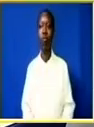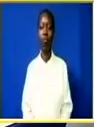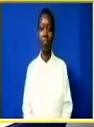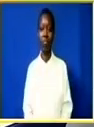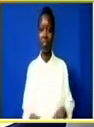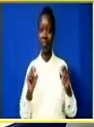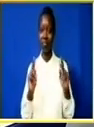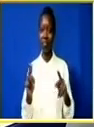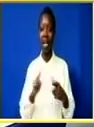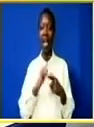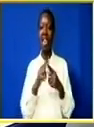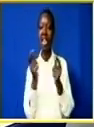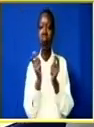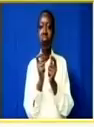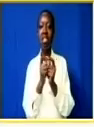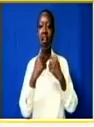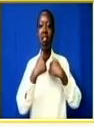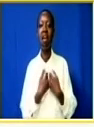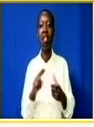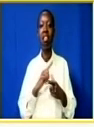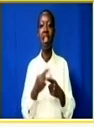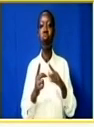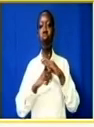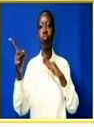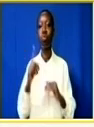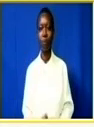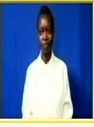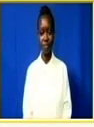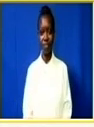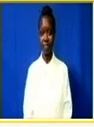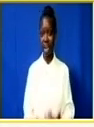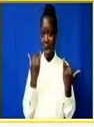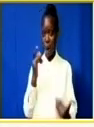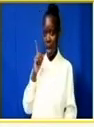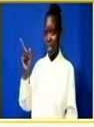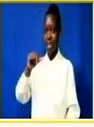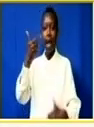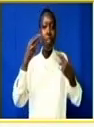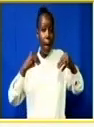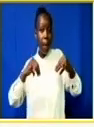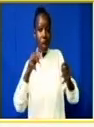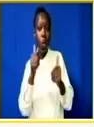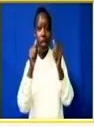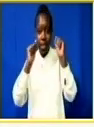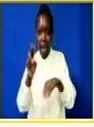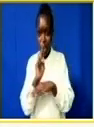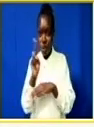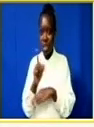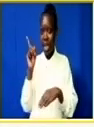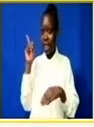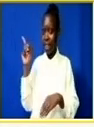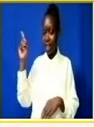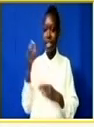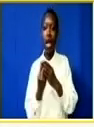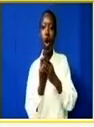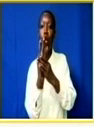they go. They get tired. Yeah, they get tired. Good. So that's another method okay. that you can still use. And now this is called crop rotation. This crop